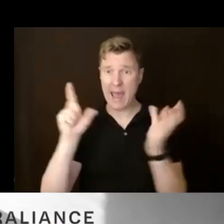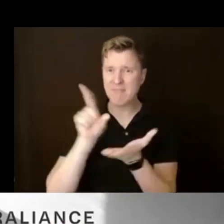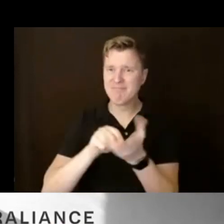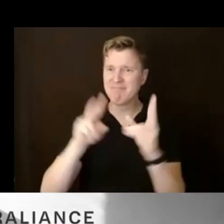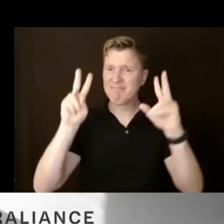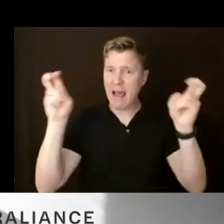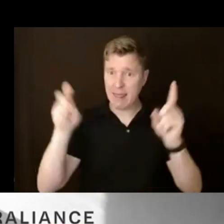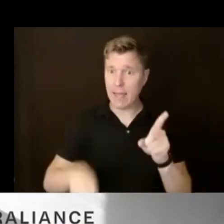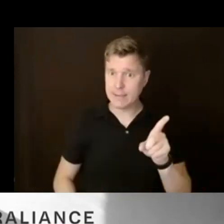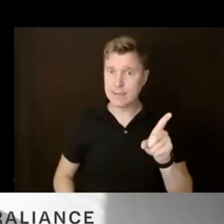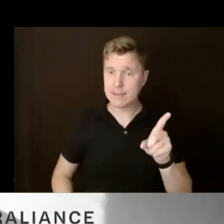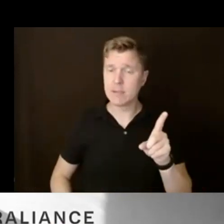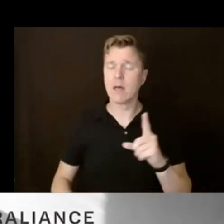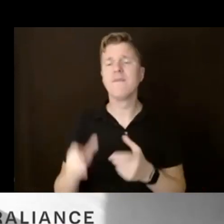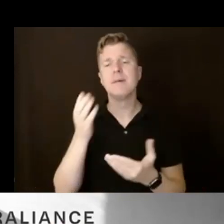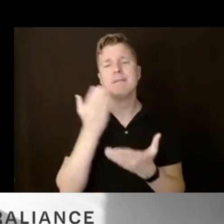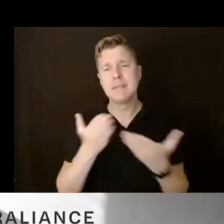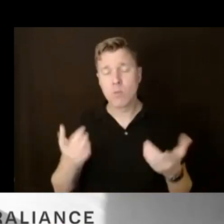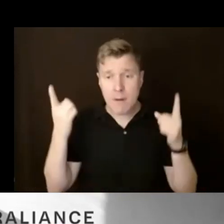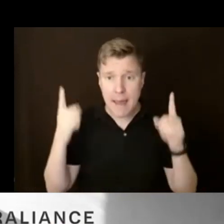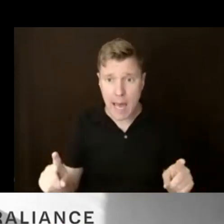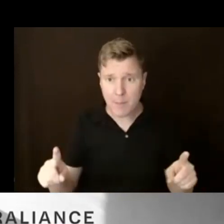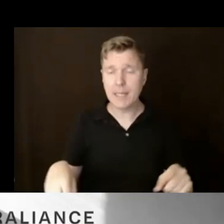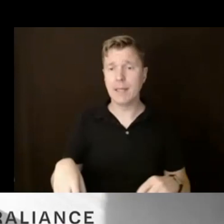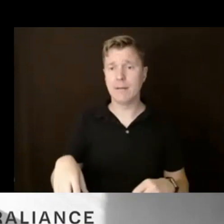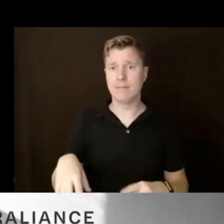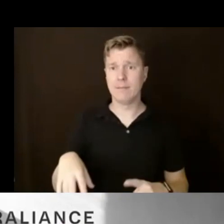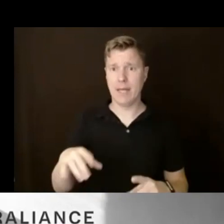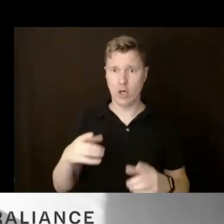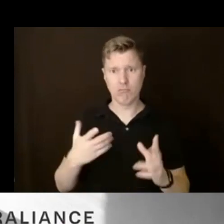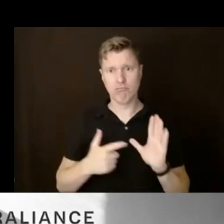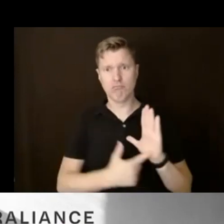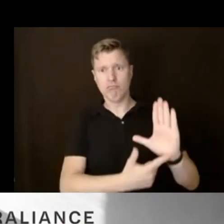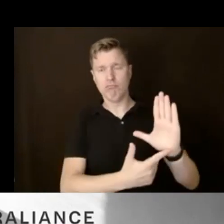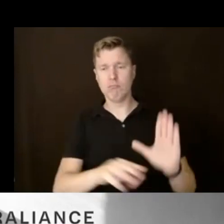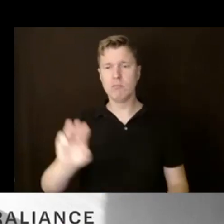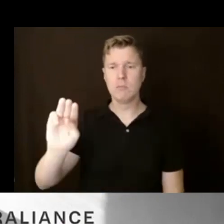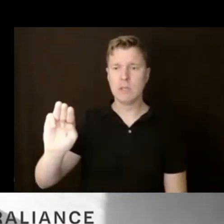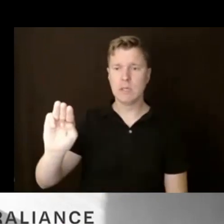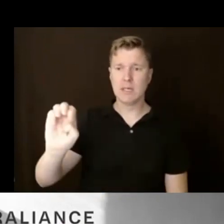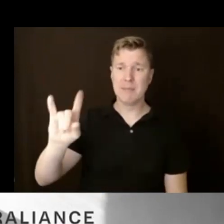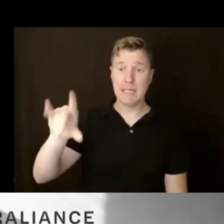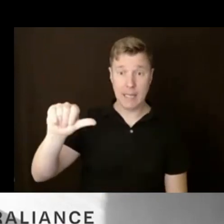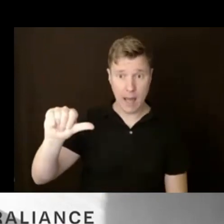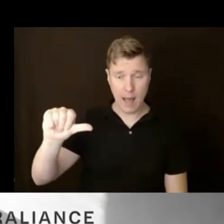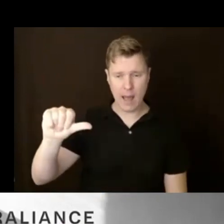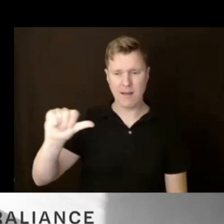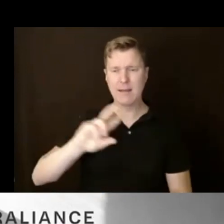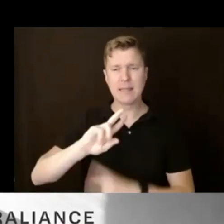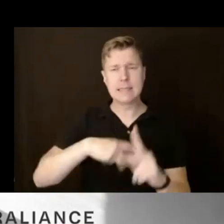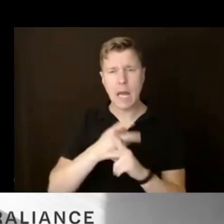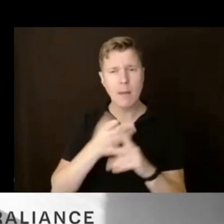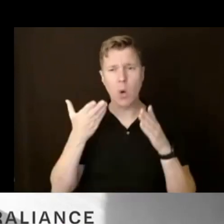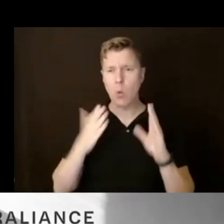things that were happening that are in the media. You know, the kinds of ways that companies are